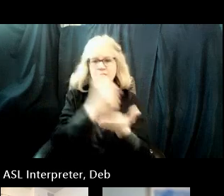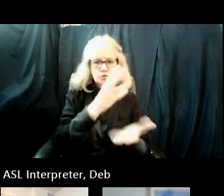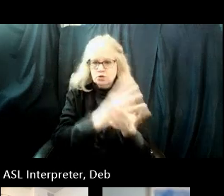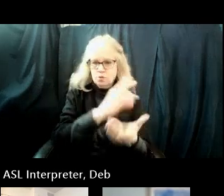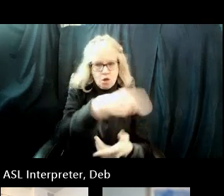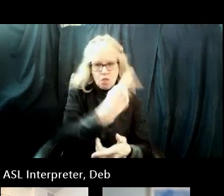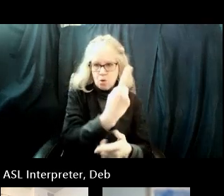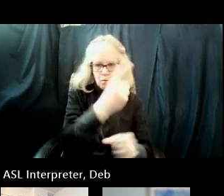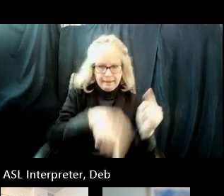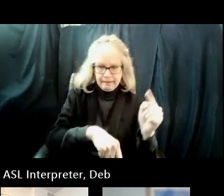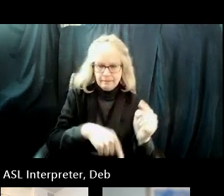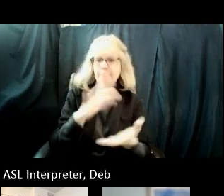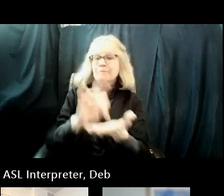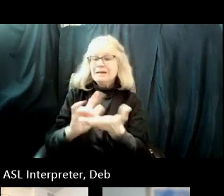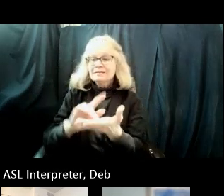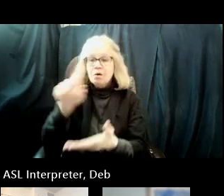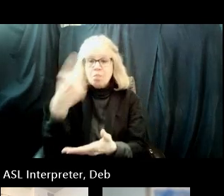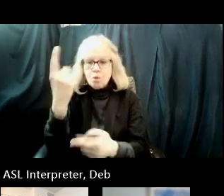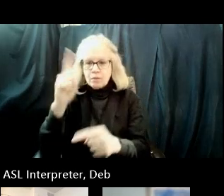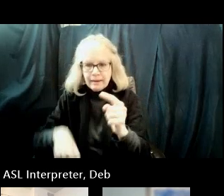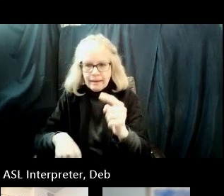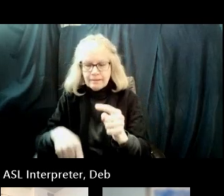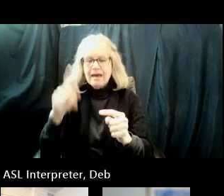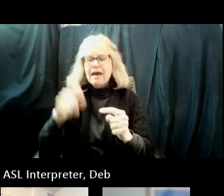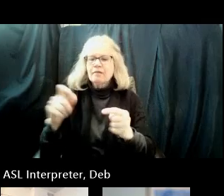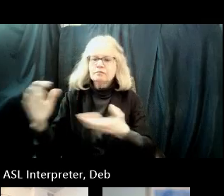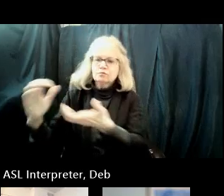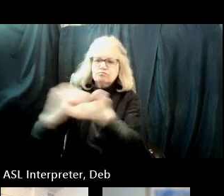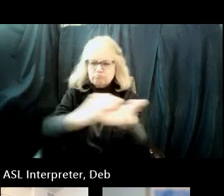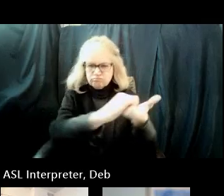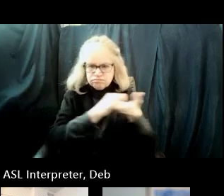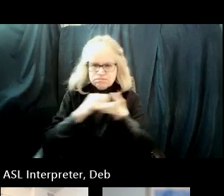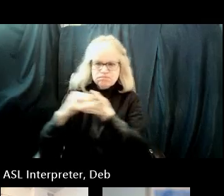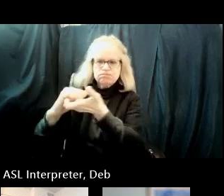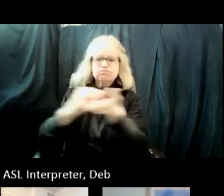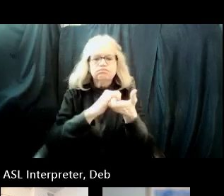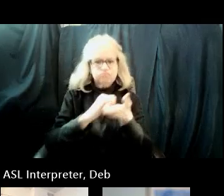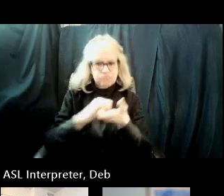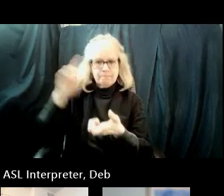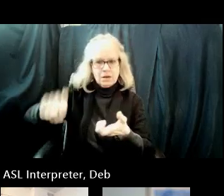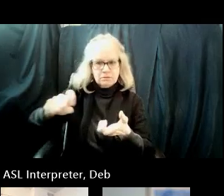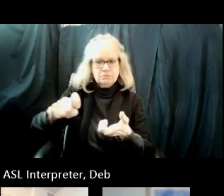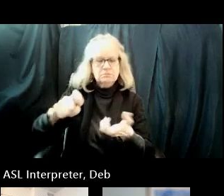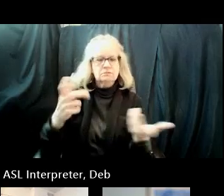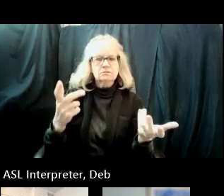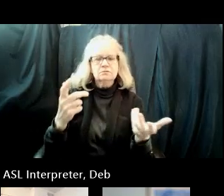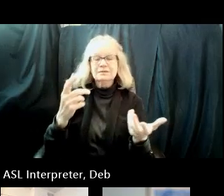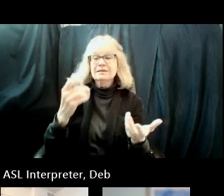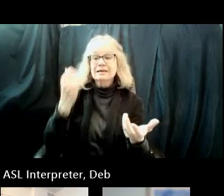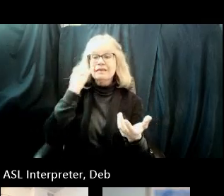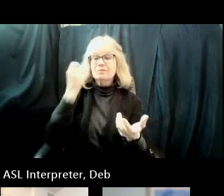Medicine can't do it alone. We have to be working together, because the truth is, unless we see